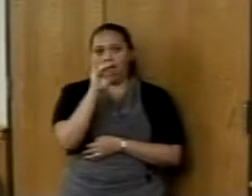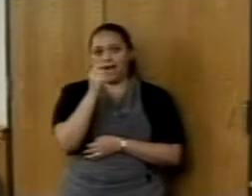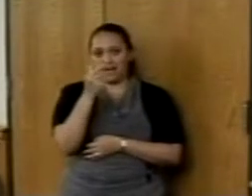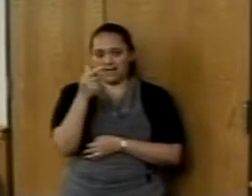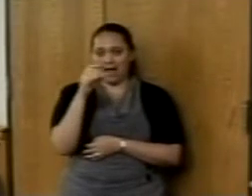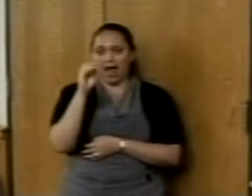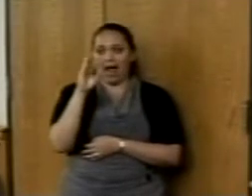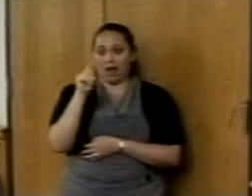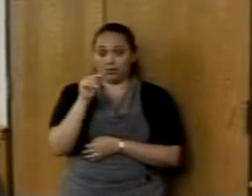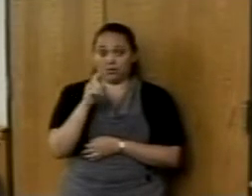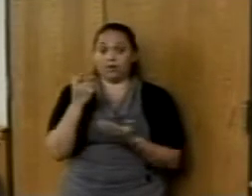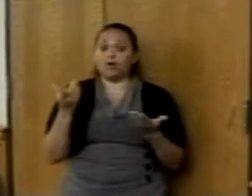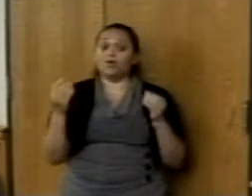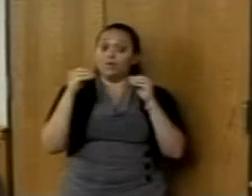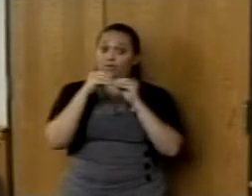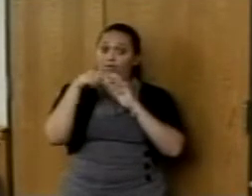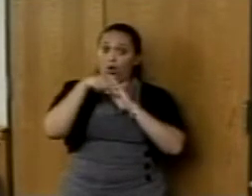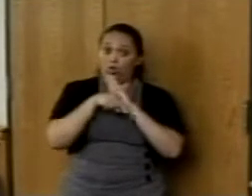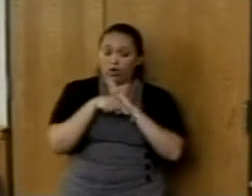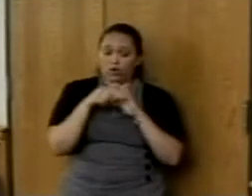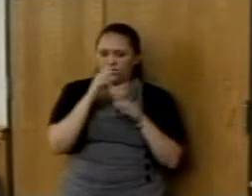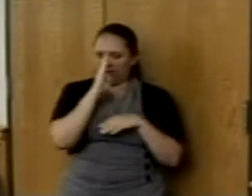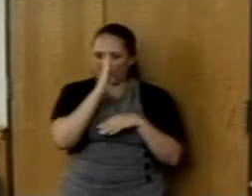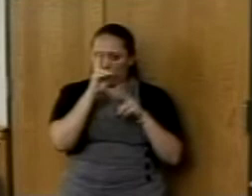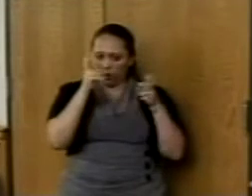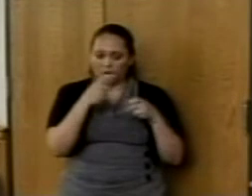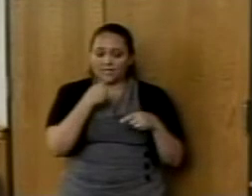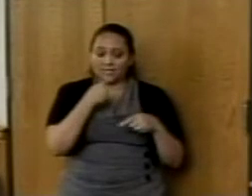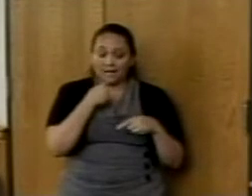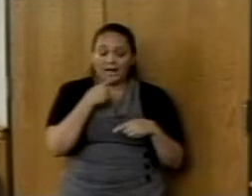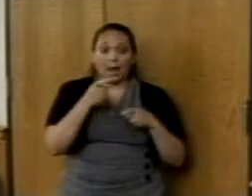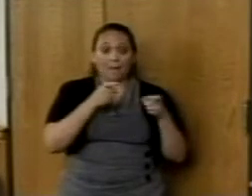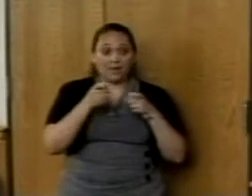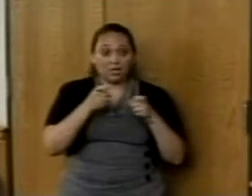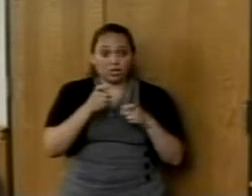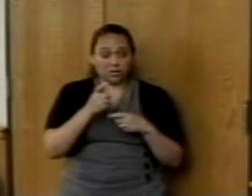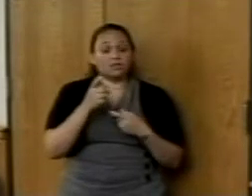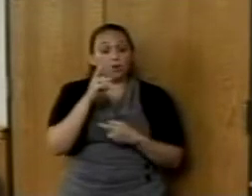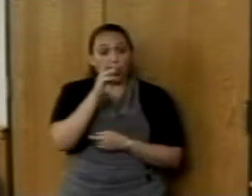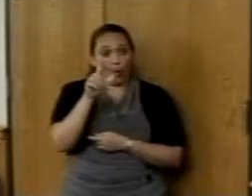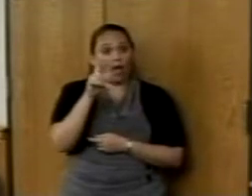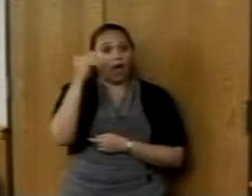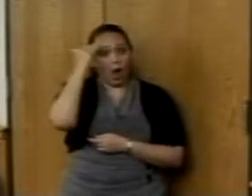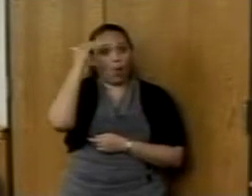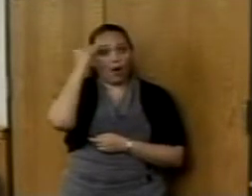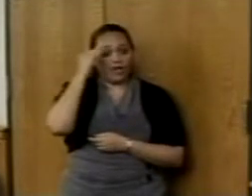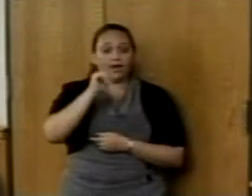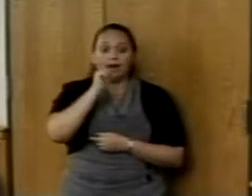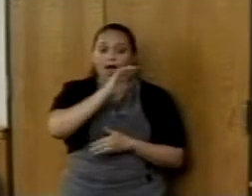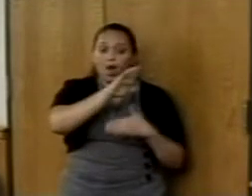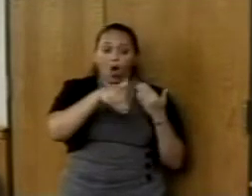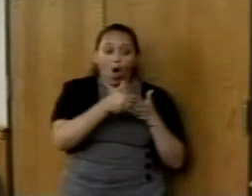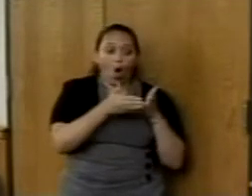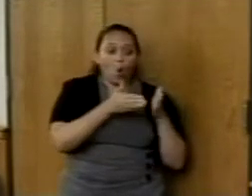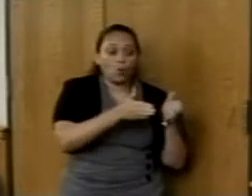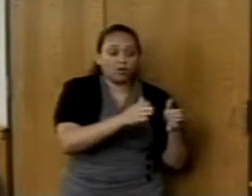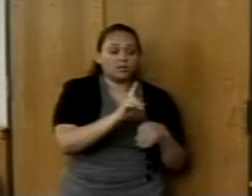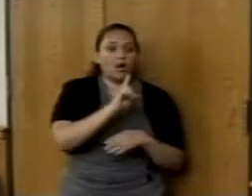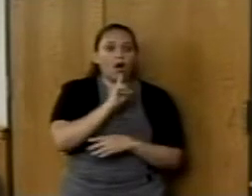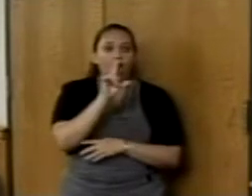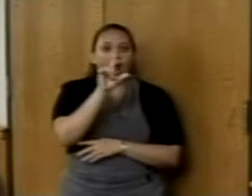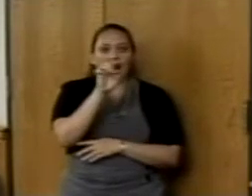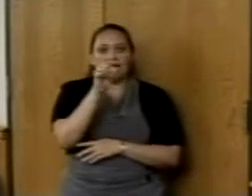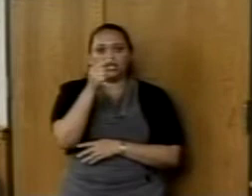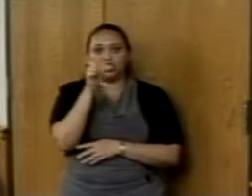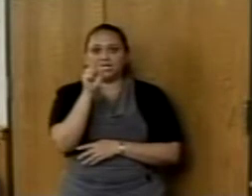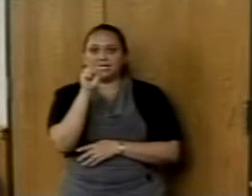Further, there's a direct quote in there that states, administration is well aware that not all routes are logistically